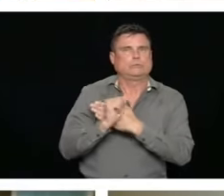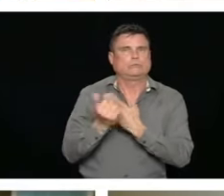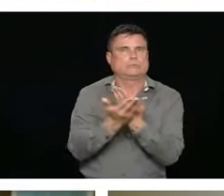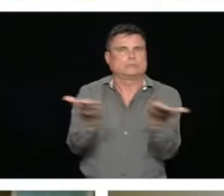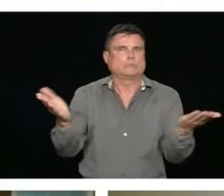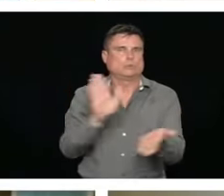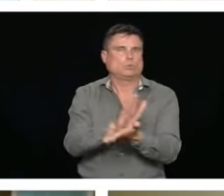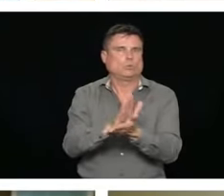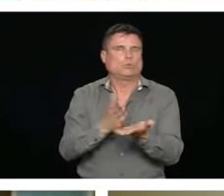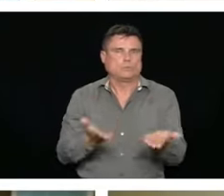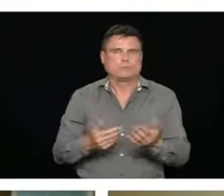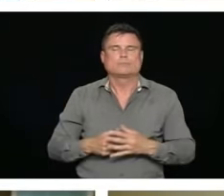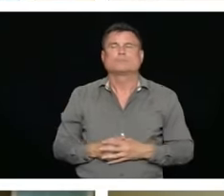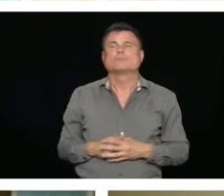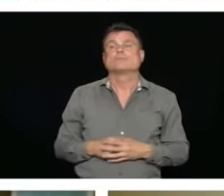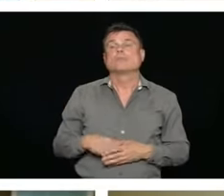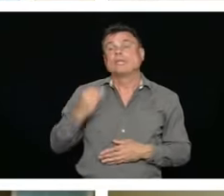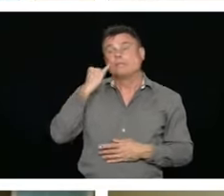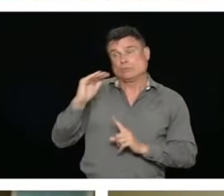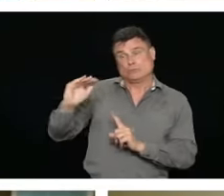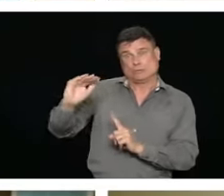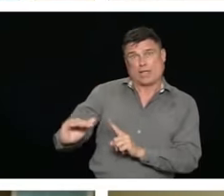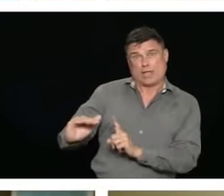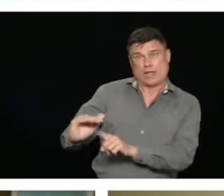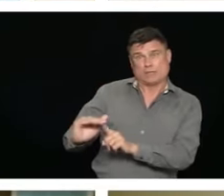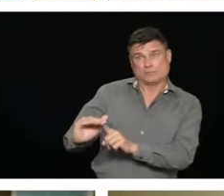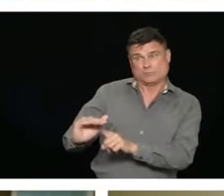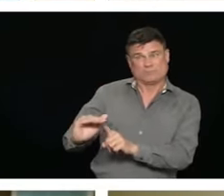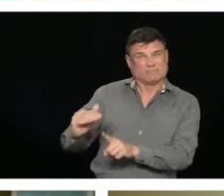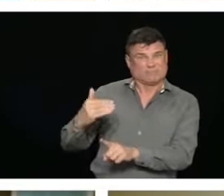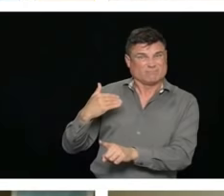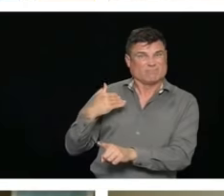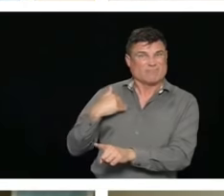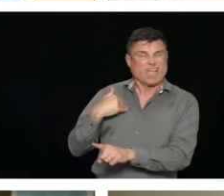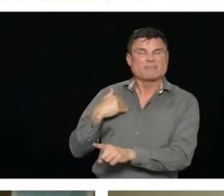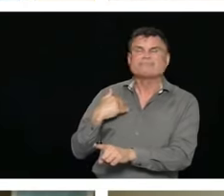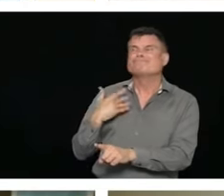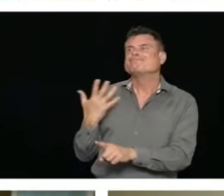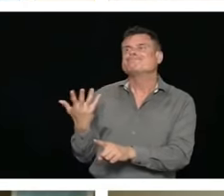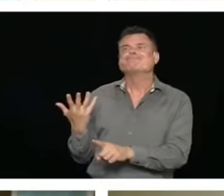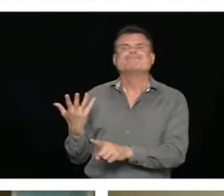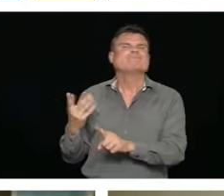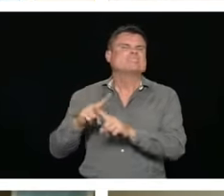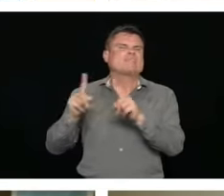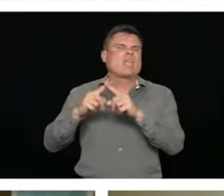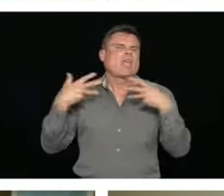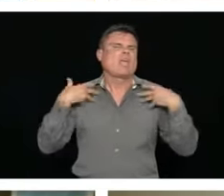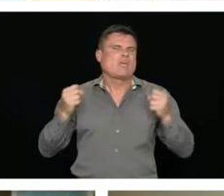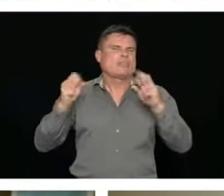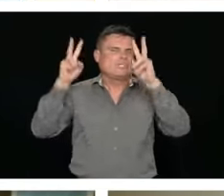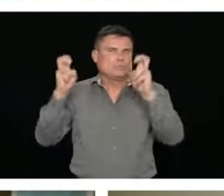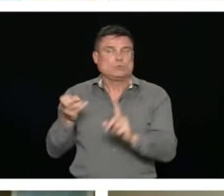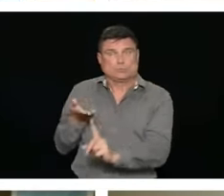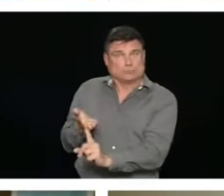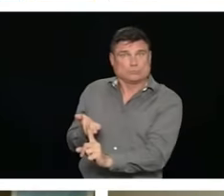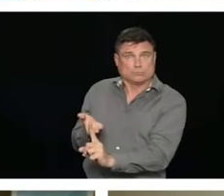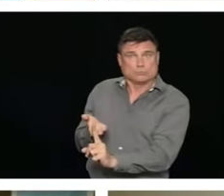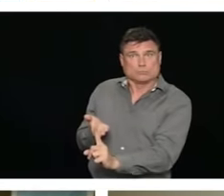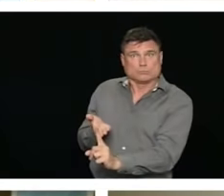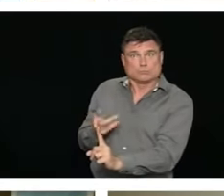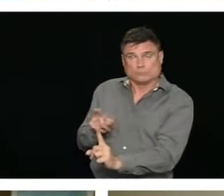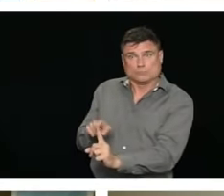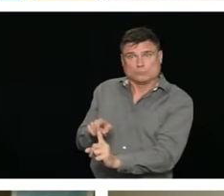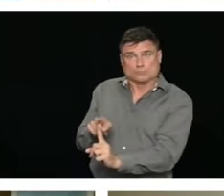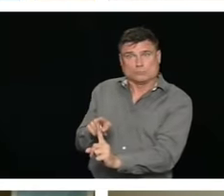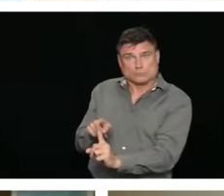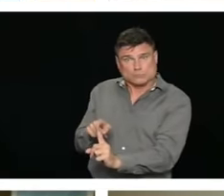particular medical condition actually increases the risk for the virus or not. And there's very few. And that's a very personal decision